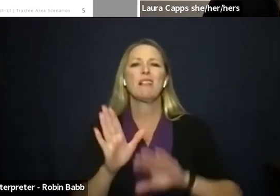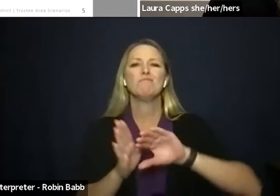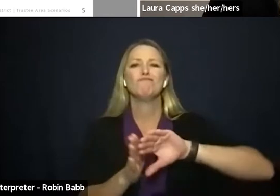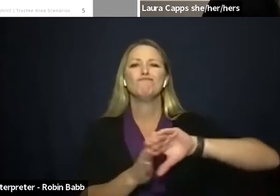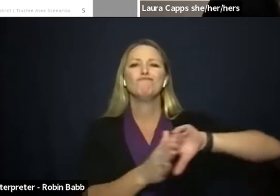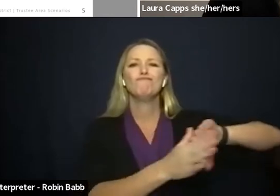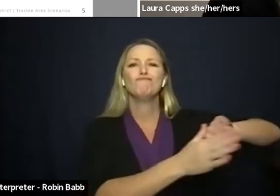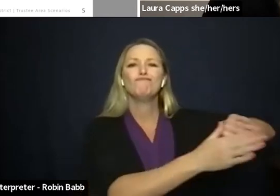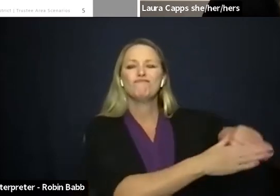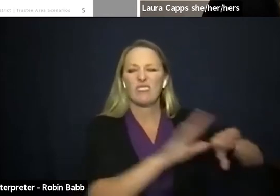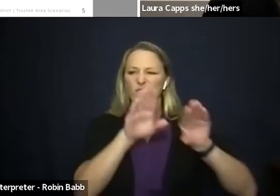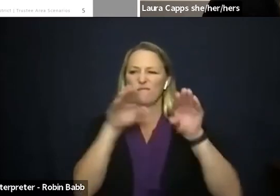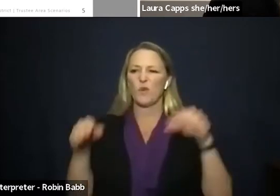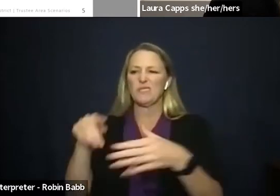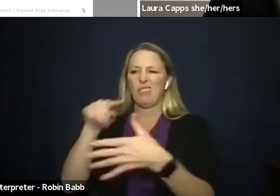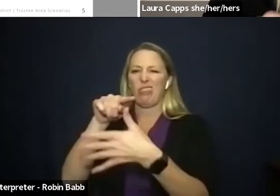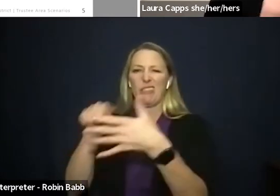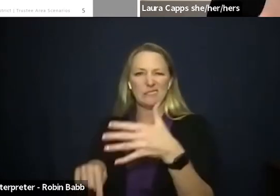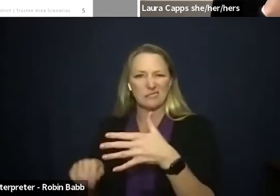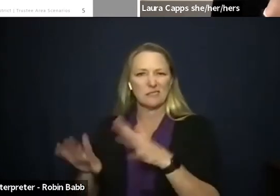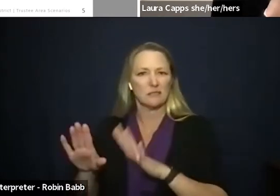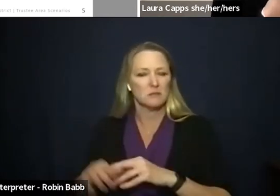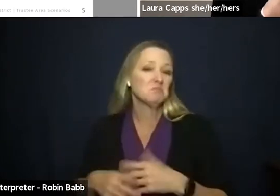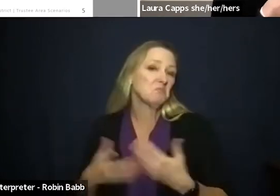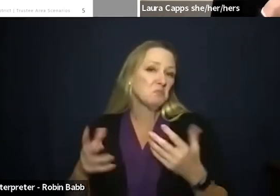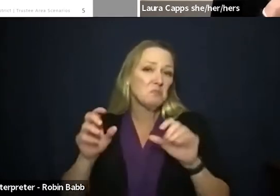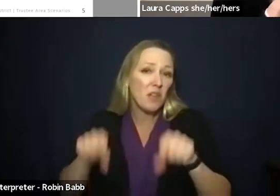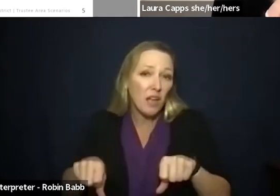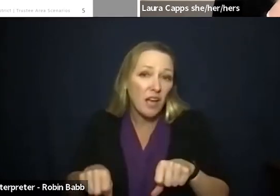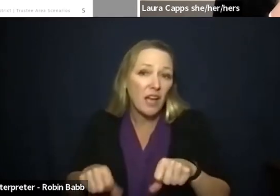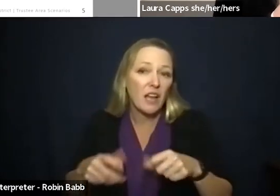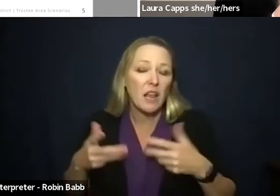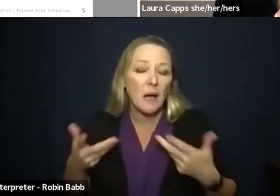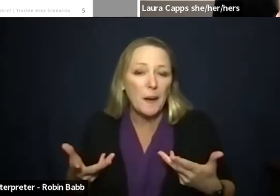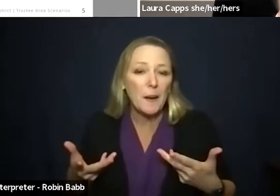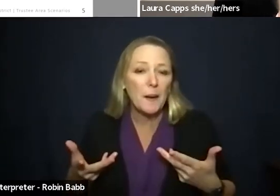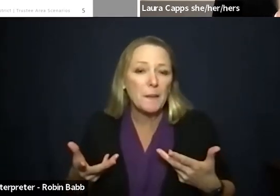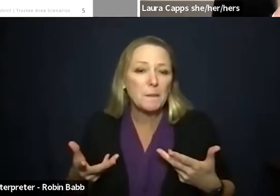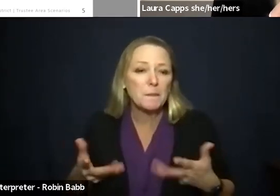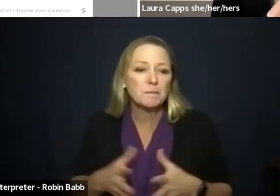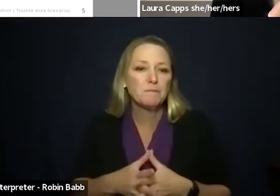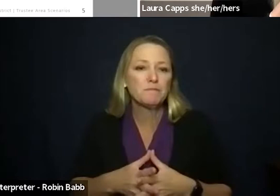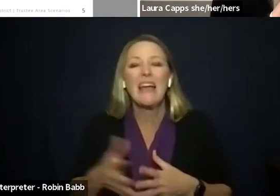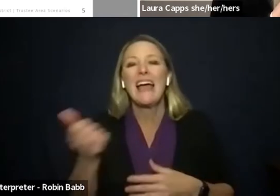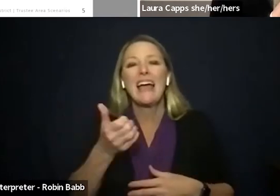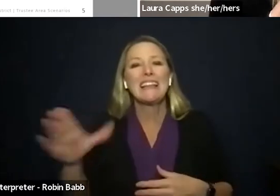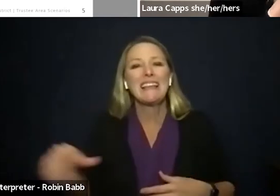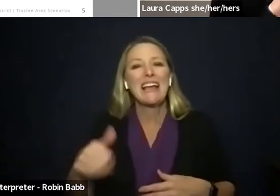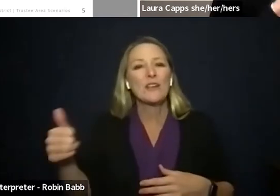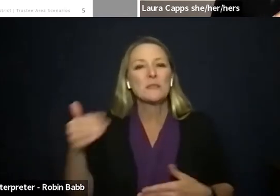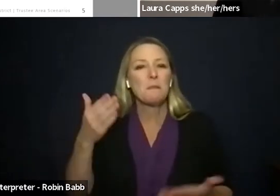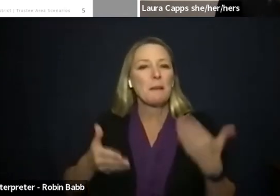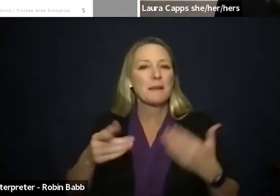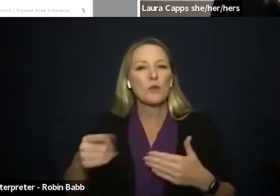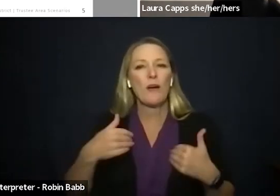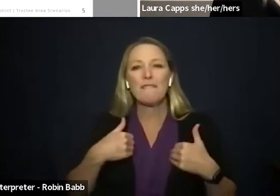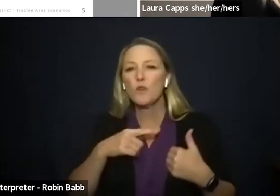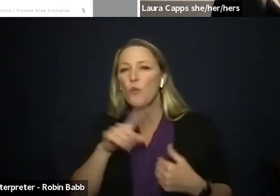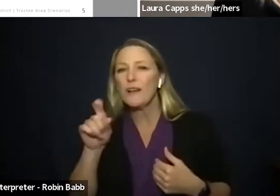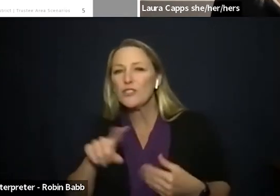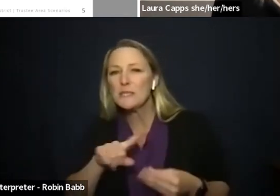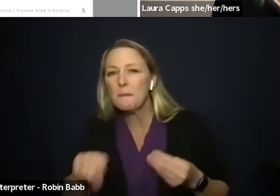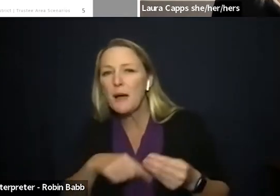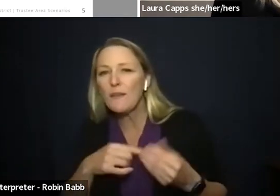focus on these certain ones over here um you know and anything else that that you might have questions on right